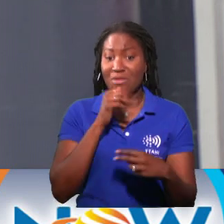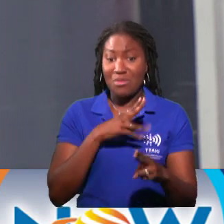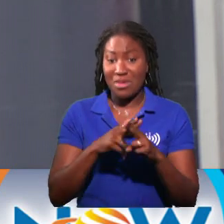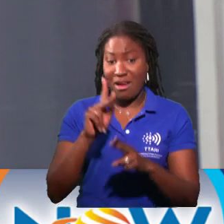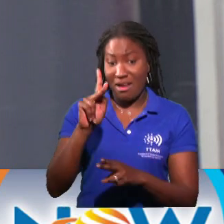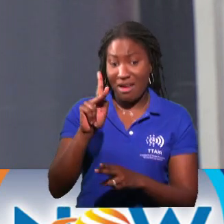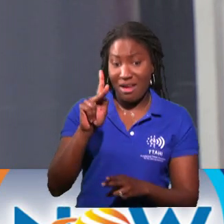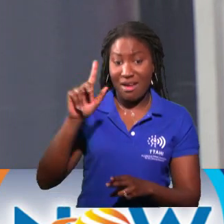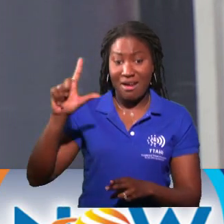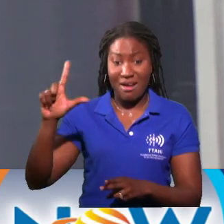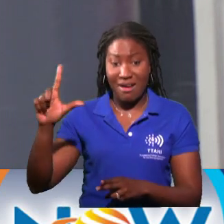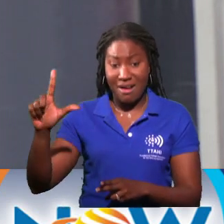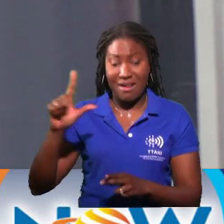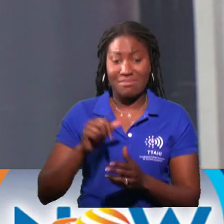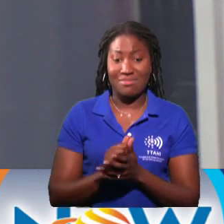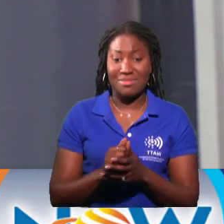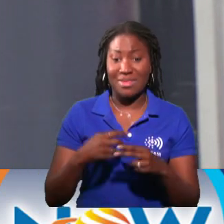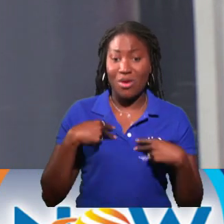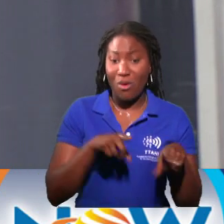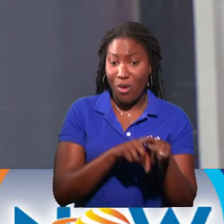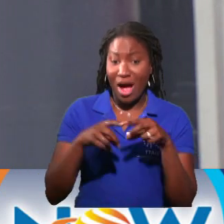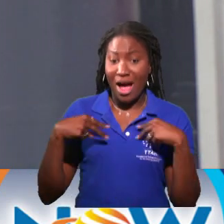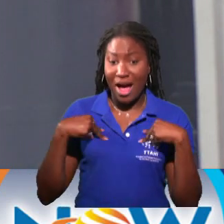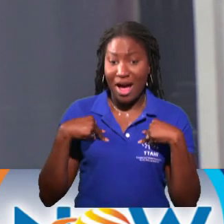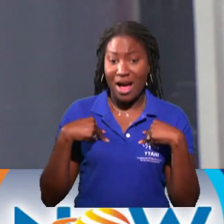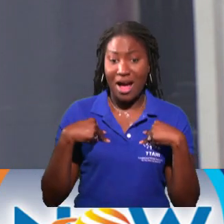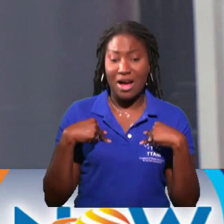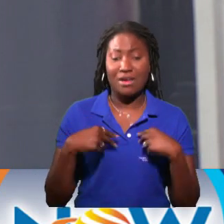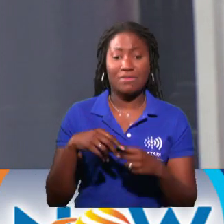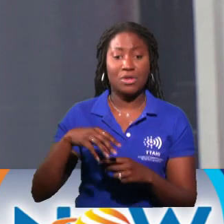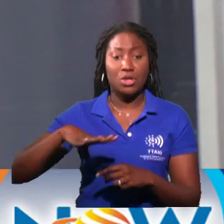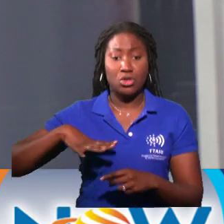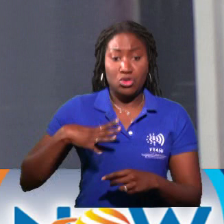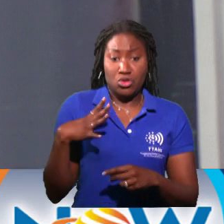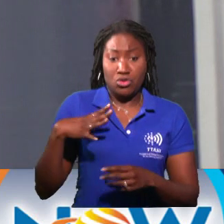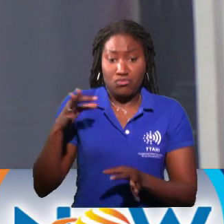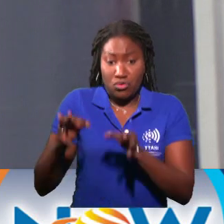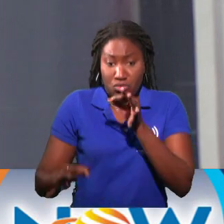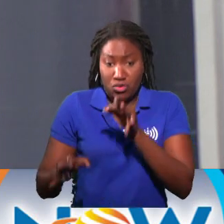have the OCM Book Prize Chief Judge